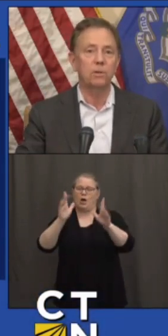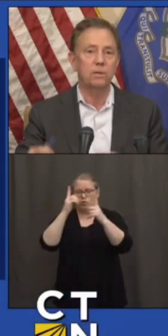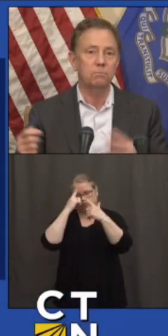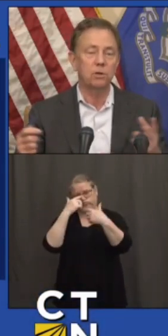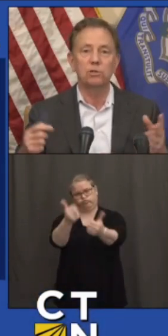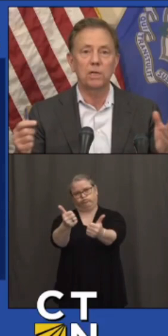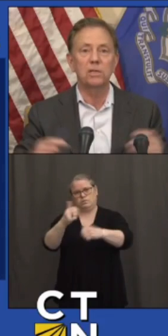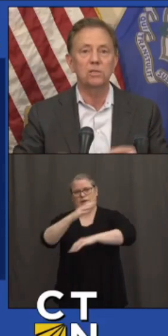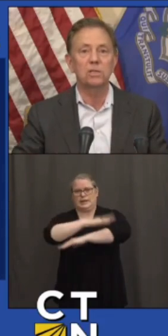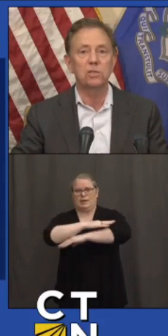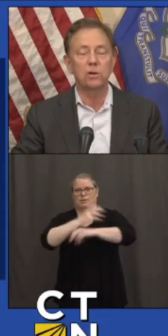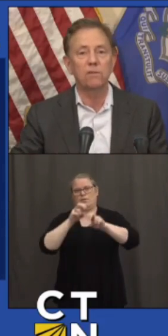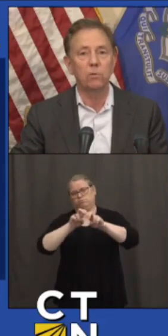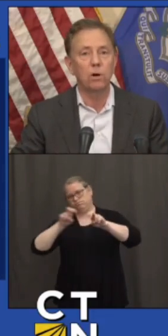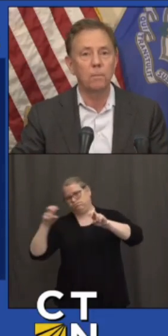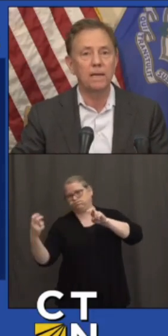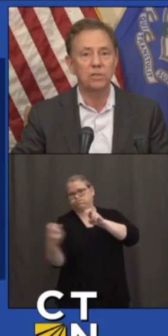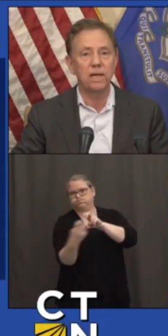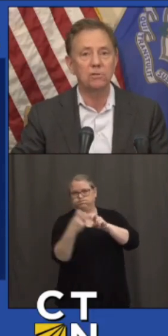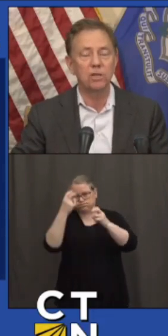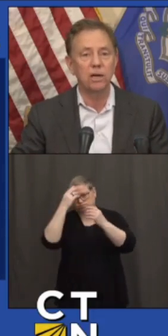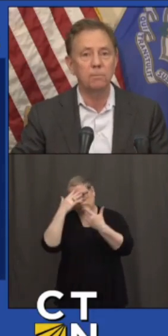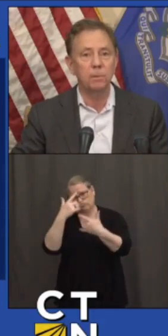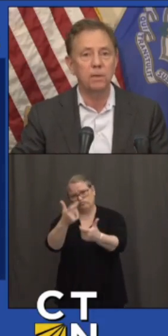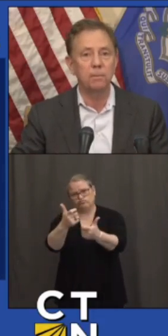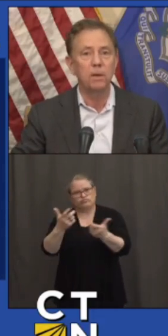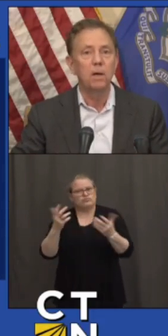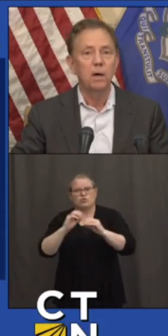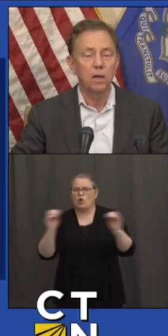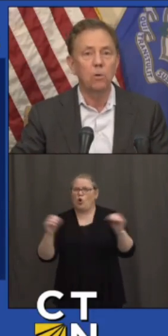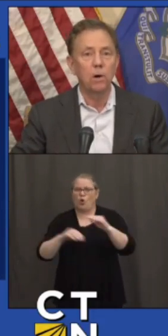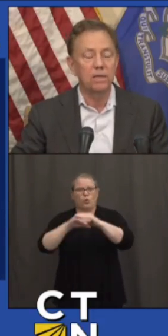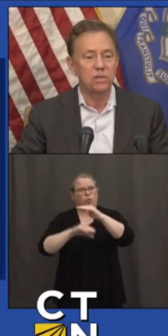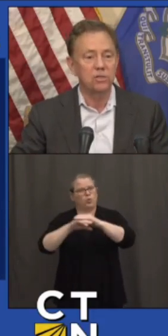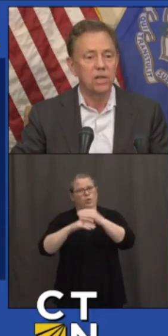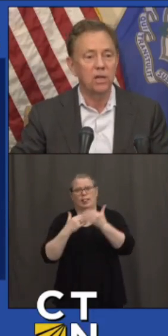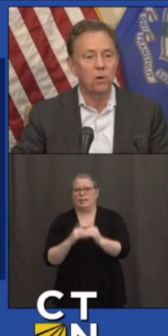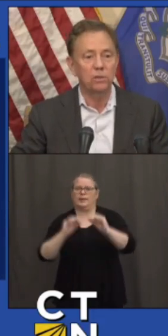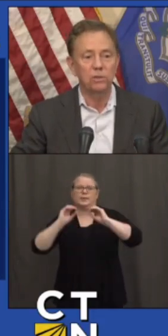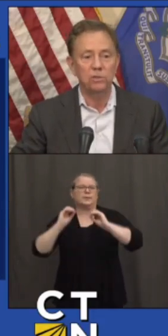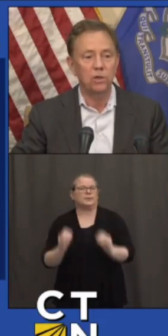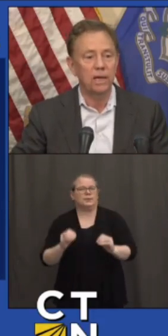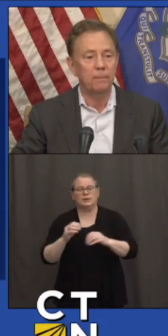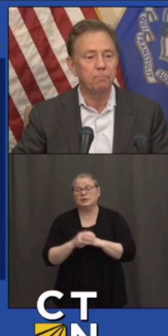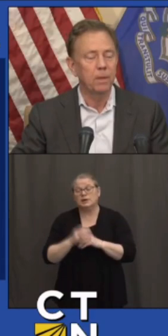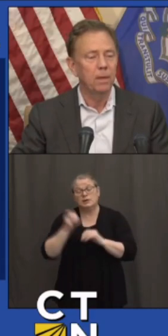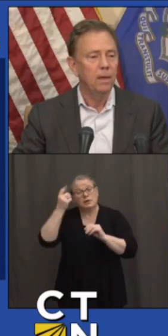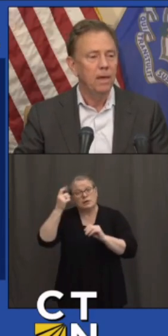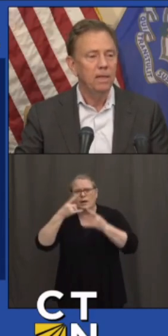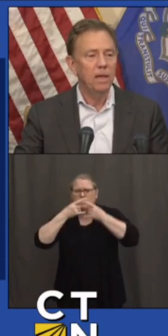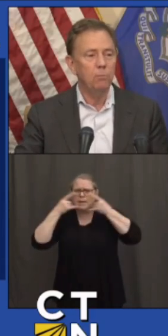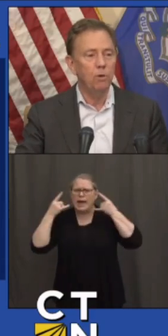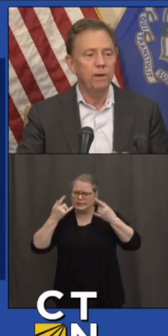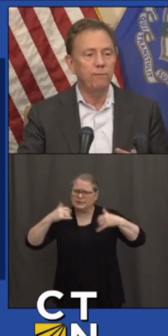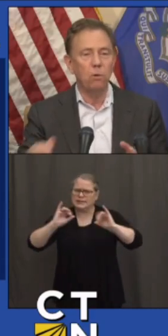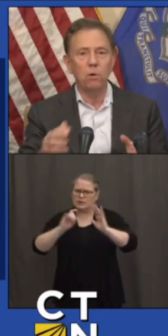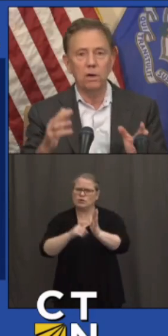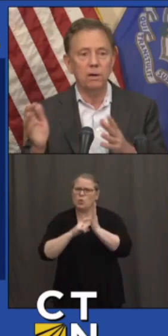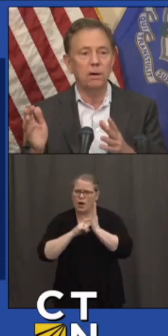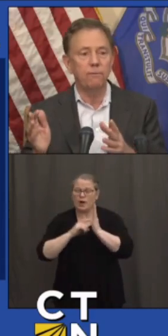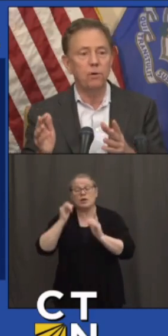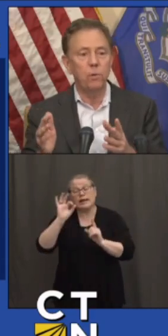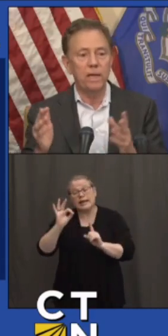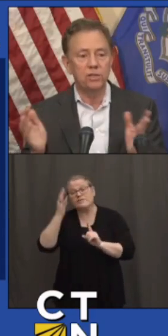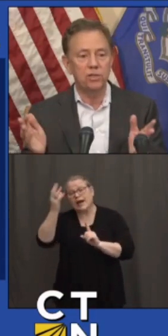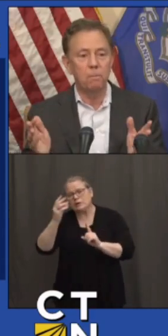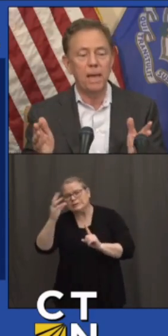you're able to socially distance, you don't have to wear a mask outside. But otherwise, stay cautious on that. And then moving forward